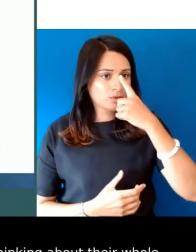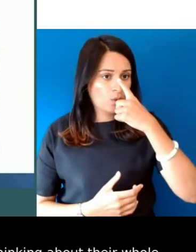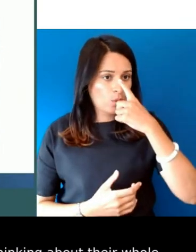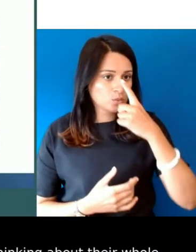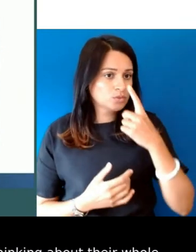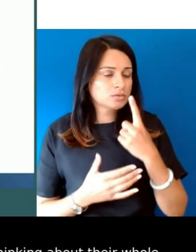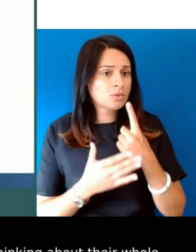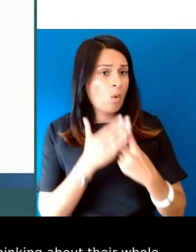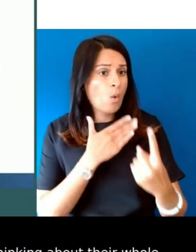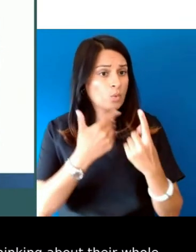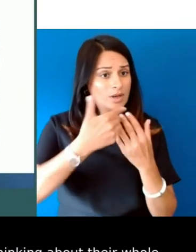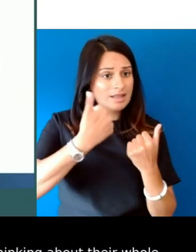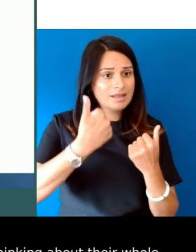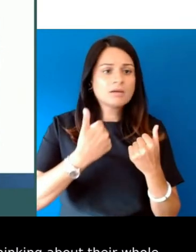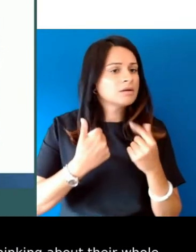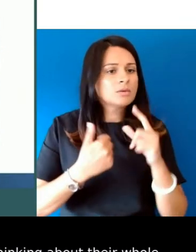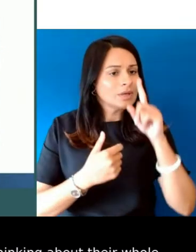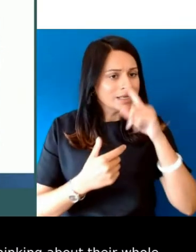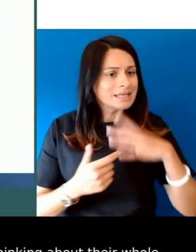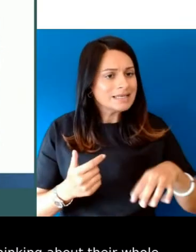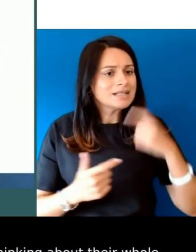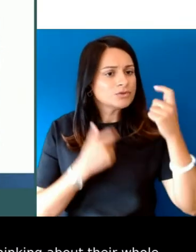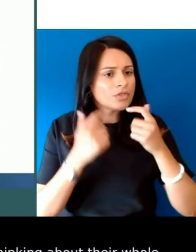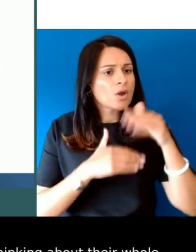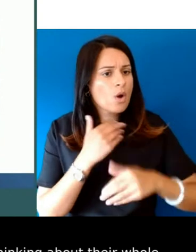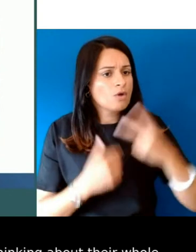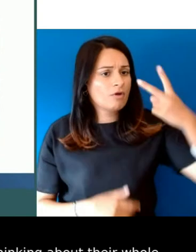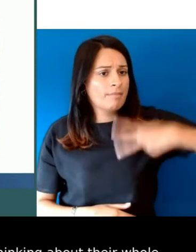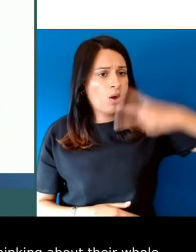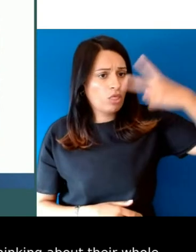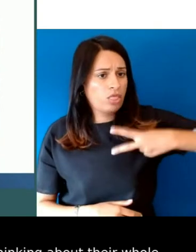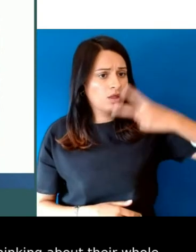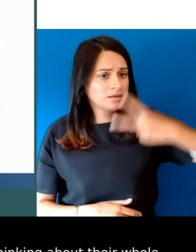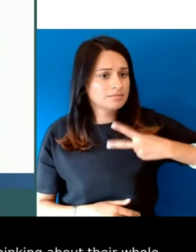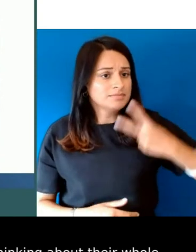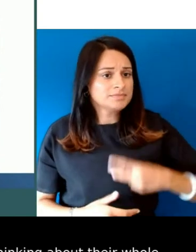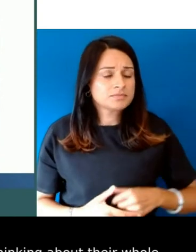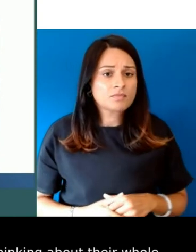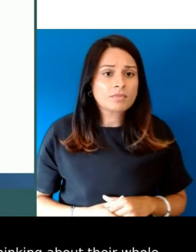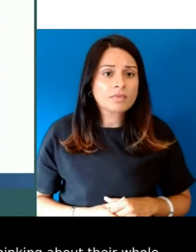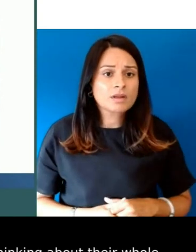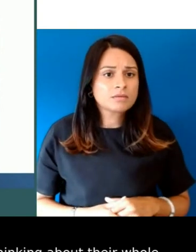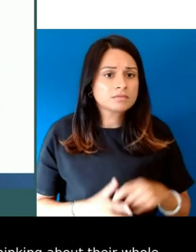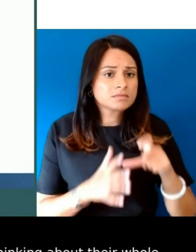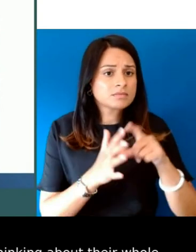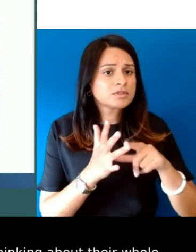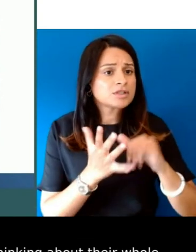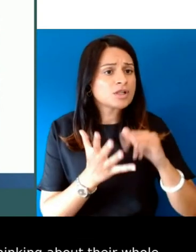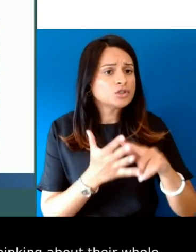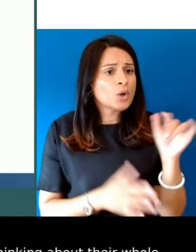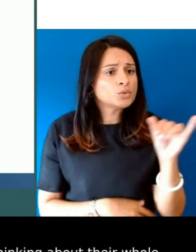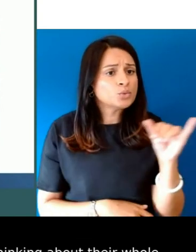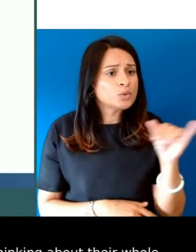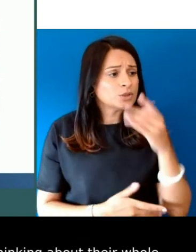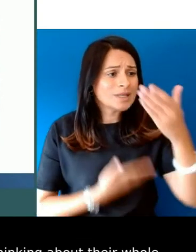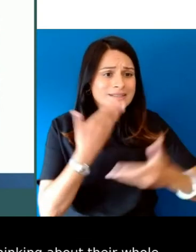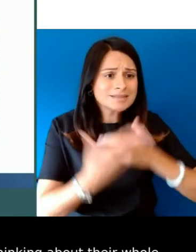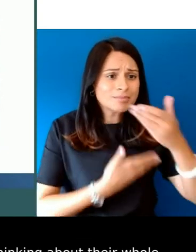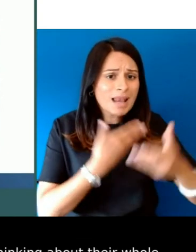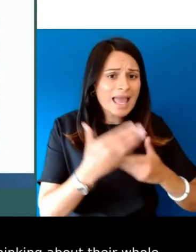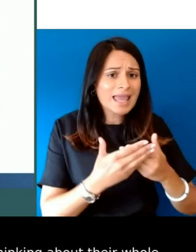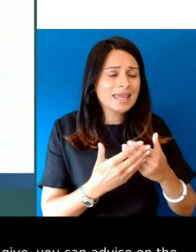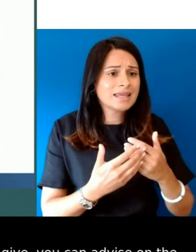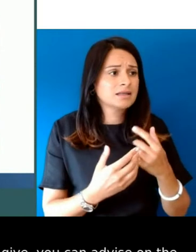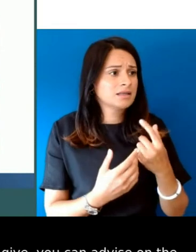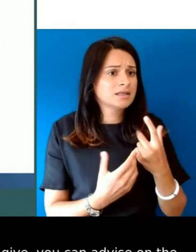so the medication advice you can give you can advise on the dosage you can explain how to use the nasal spray correctly you